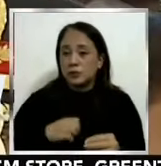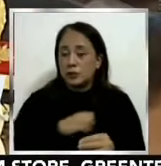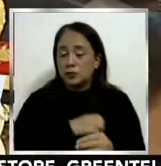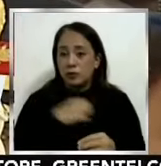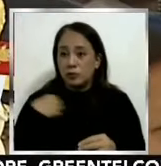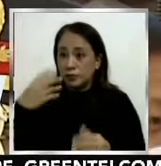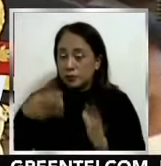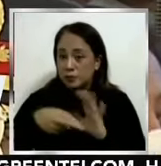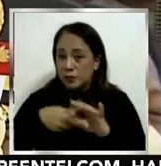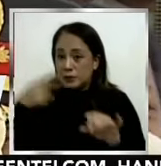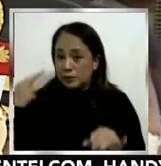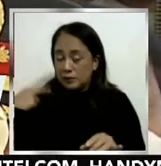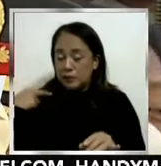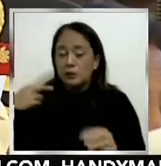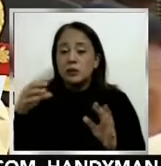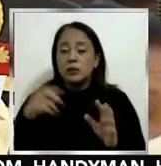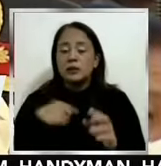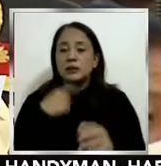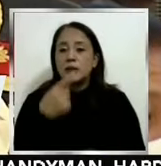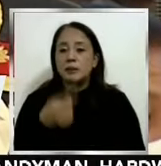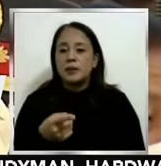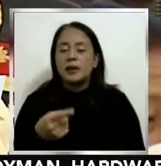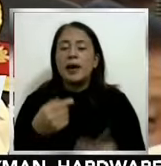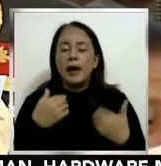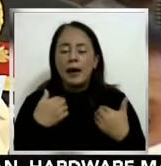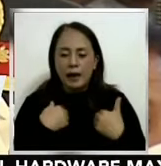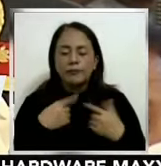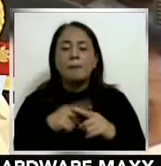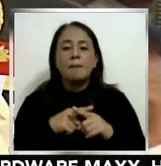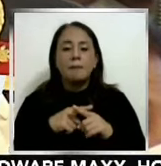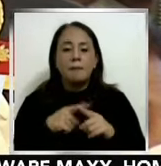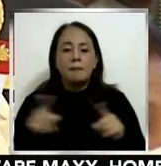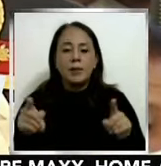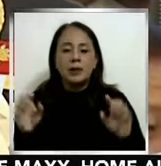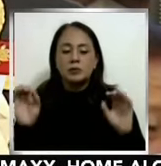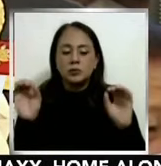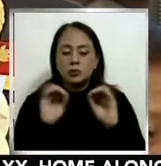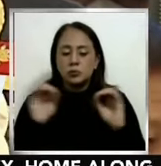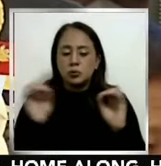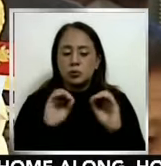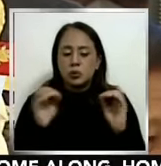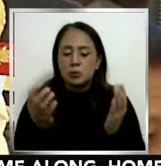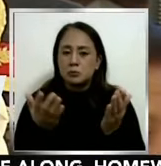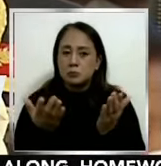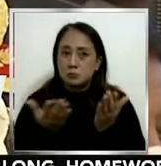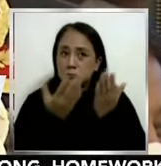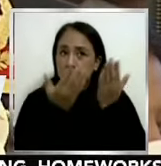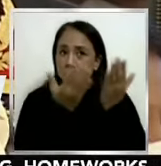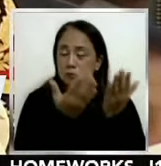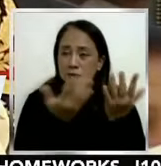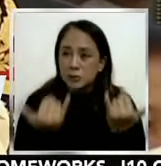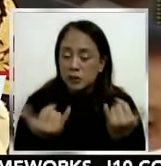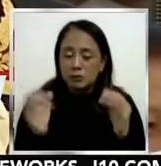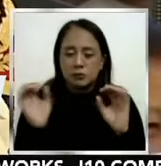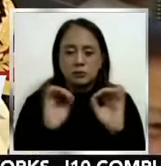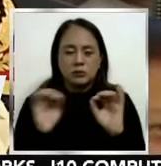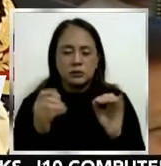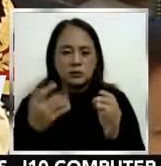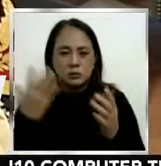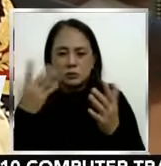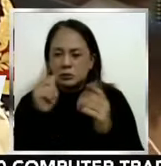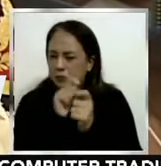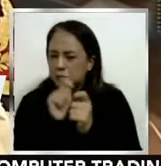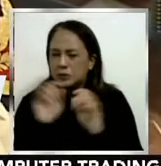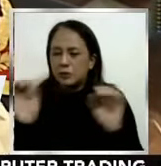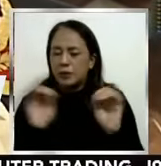pwesto, sinabi niyang magkakaroon pero wala pa raw na naipa-file sa ngayon. Hindi na rin niya idinetalye kung